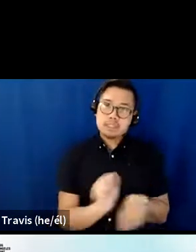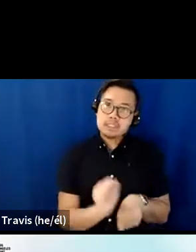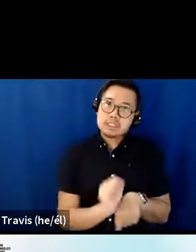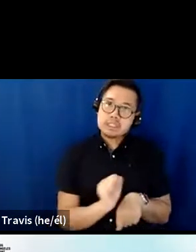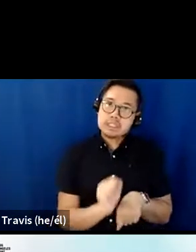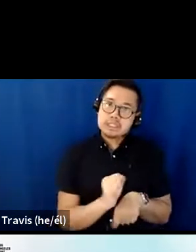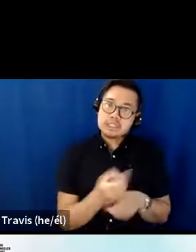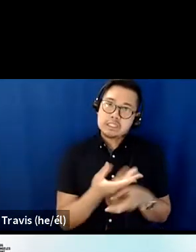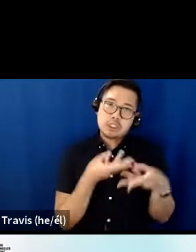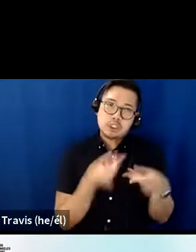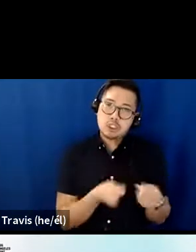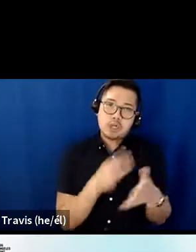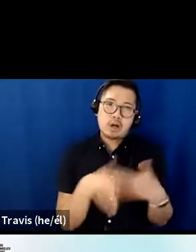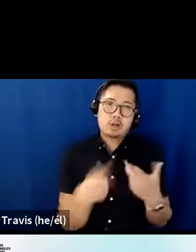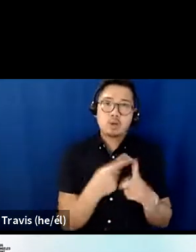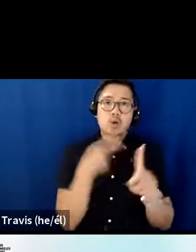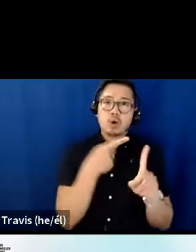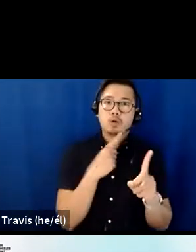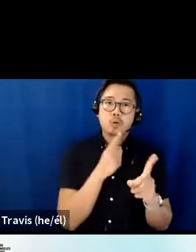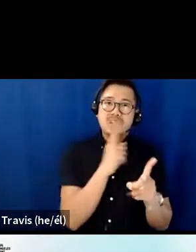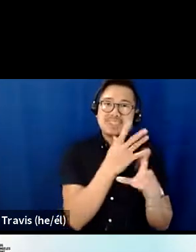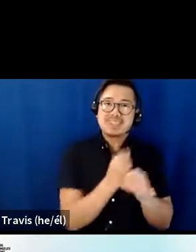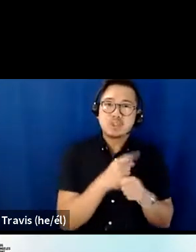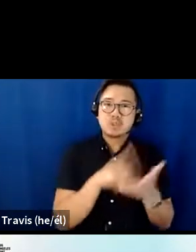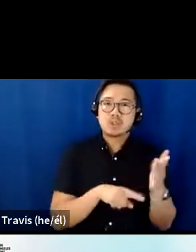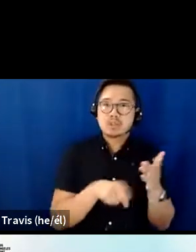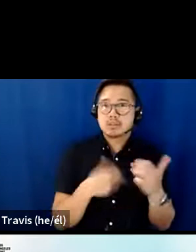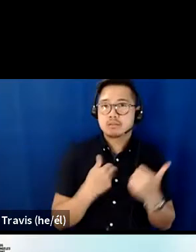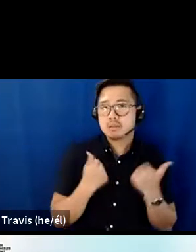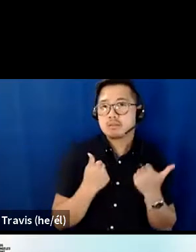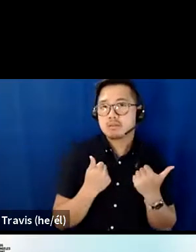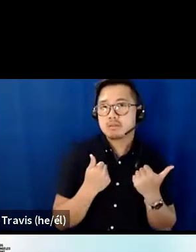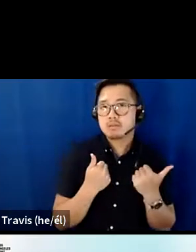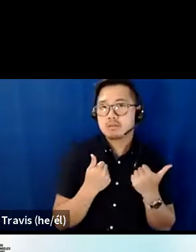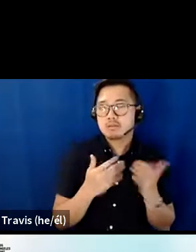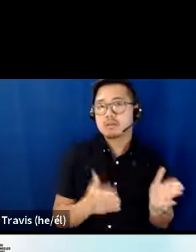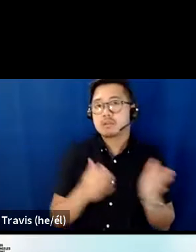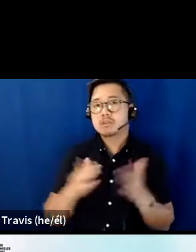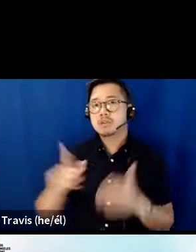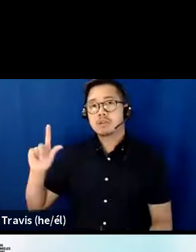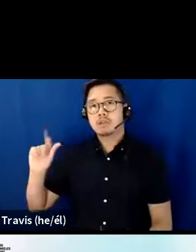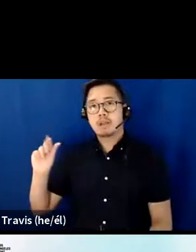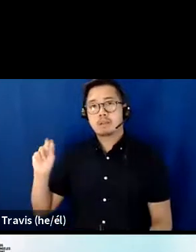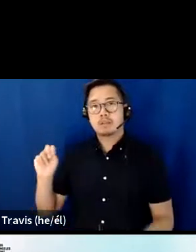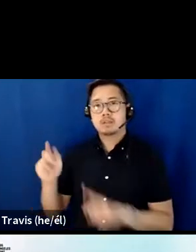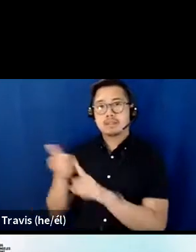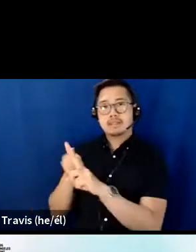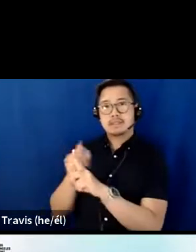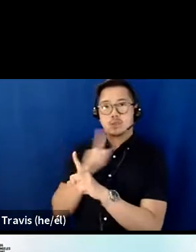sense, versus liberation, which is a self-led